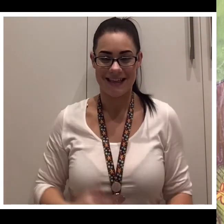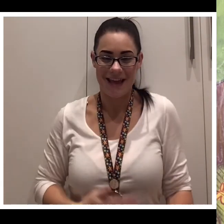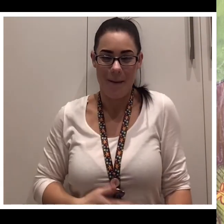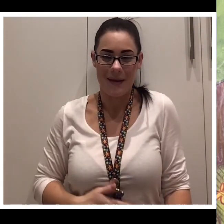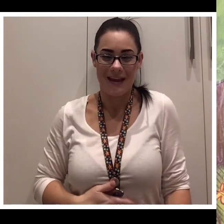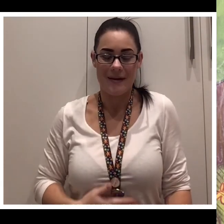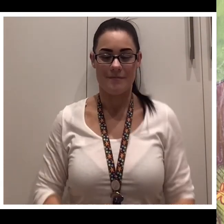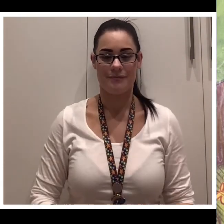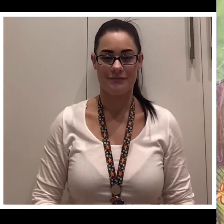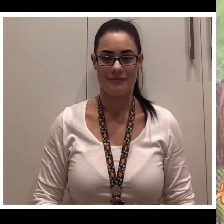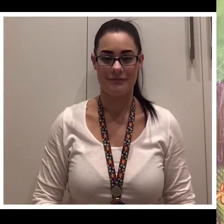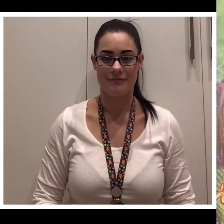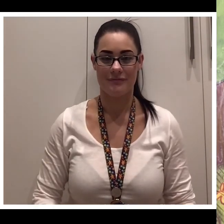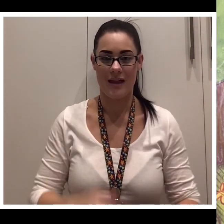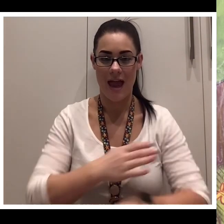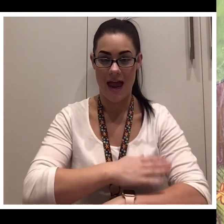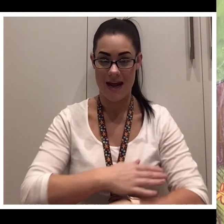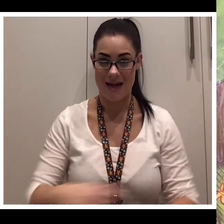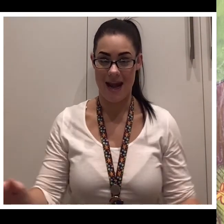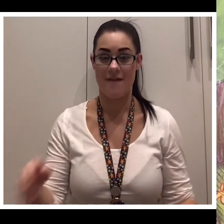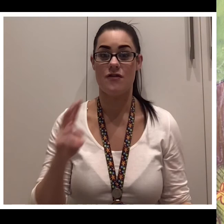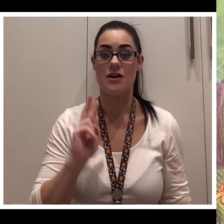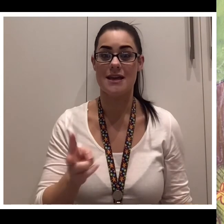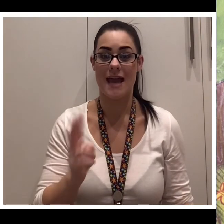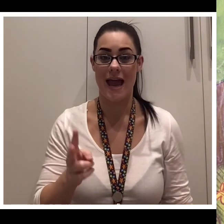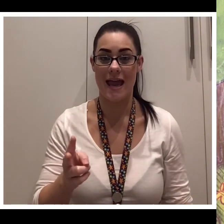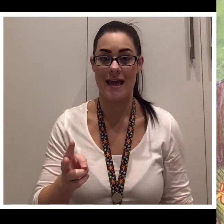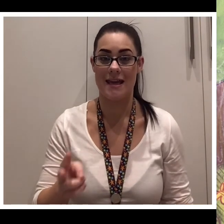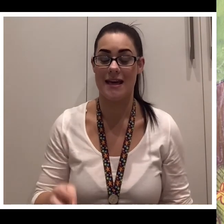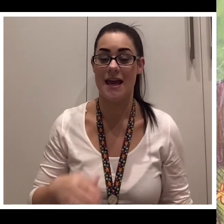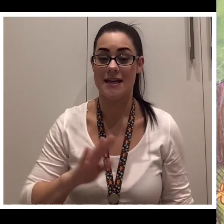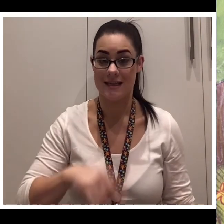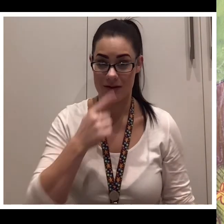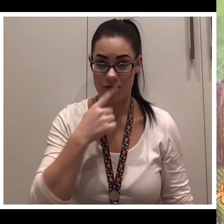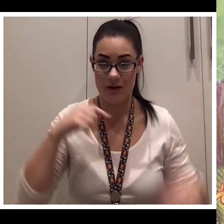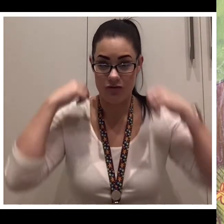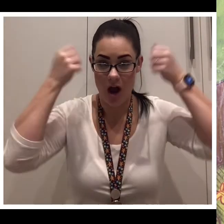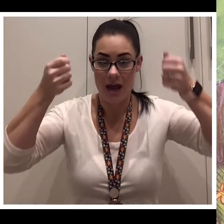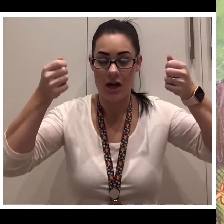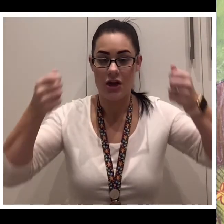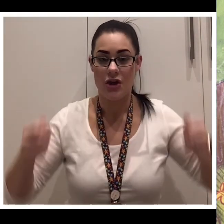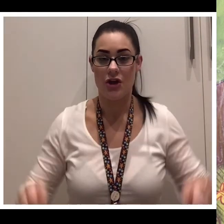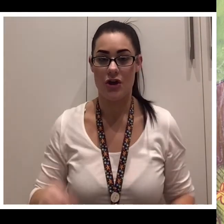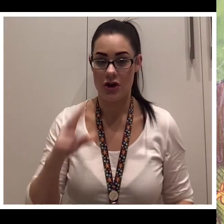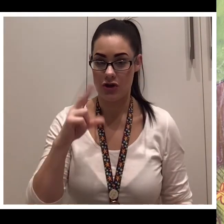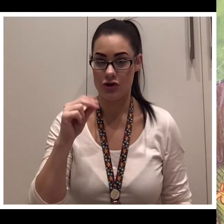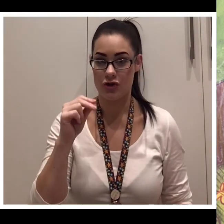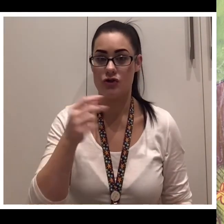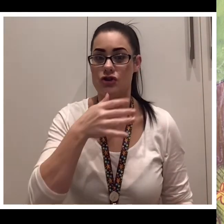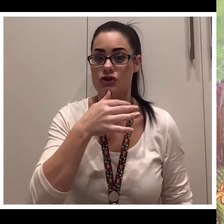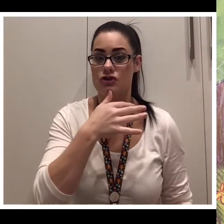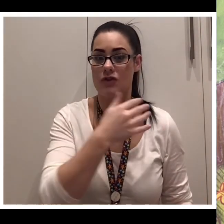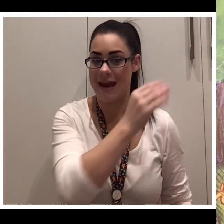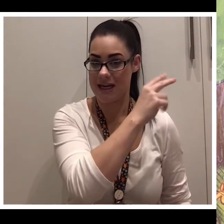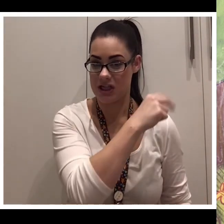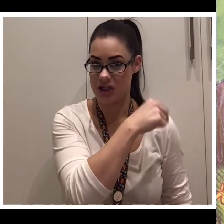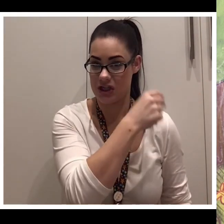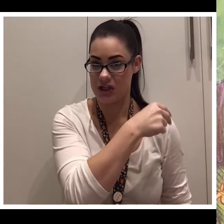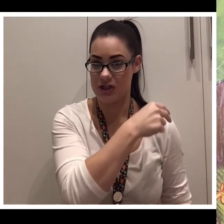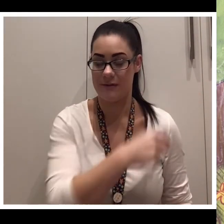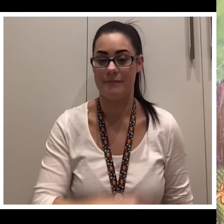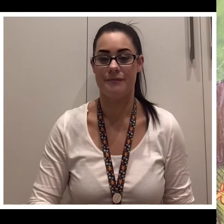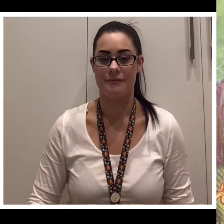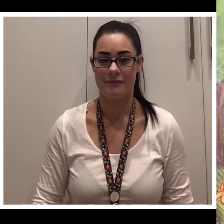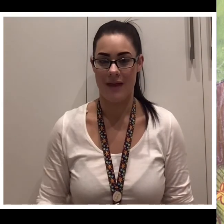Never again did Little Red Riding Hood talk to strangers. As for the wolf, he kept well